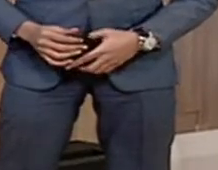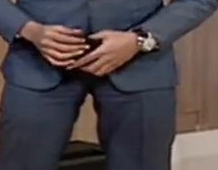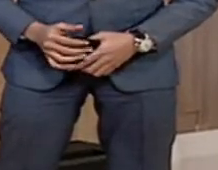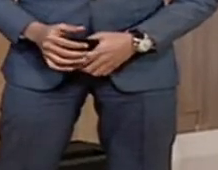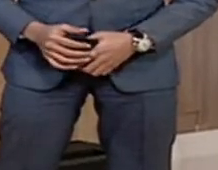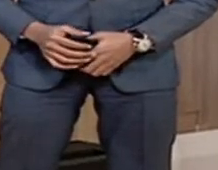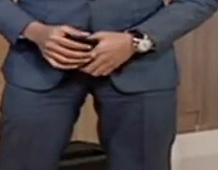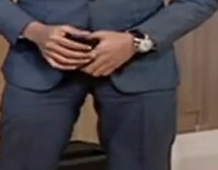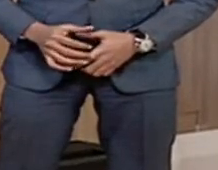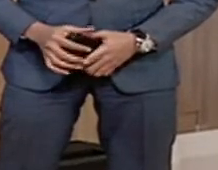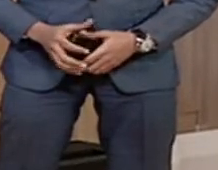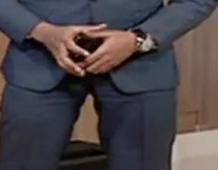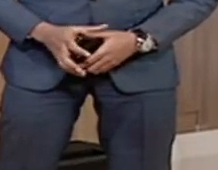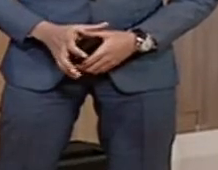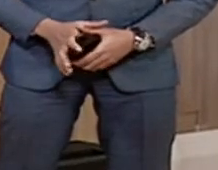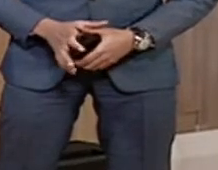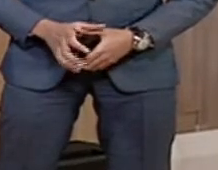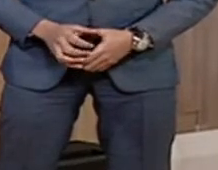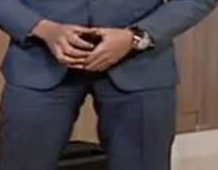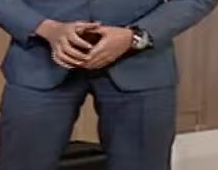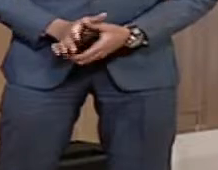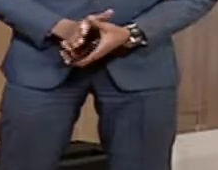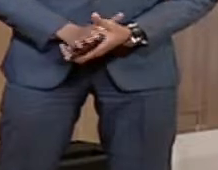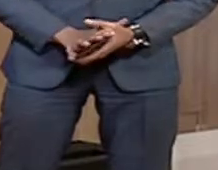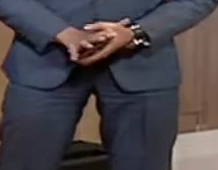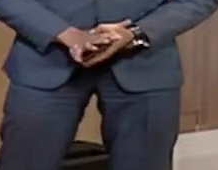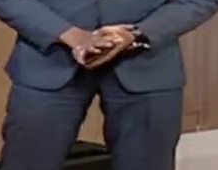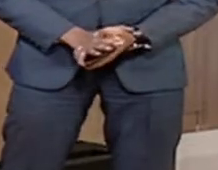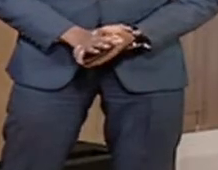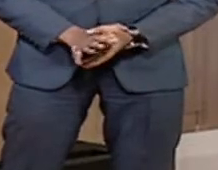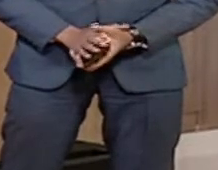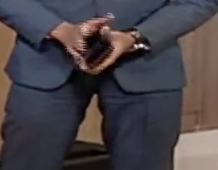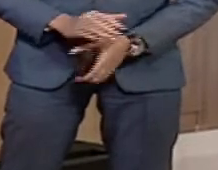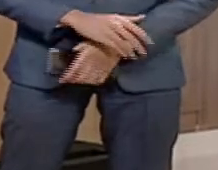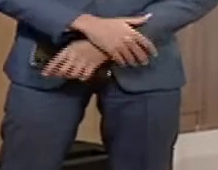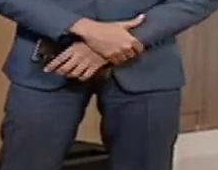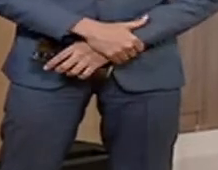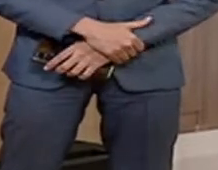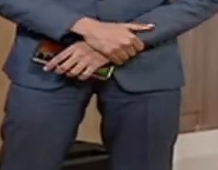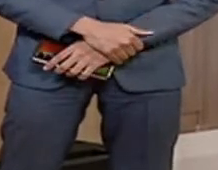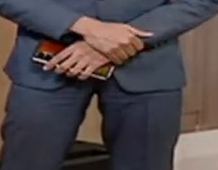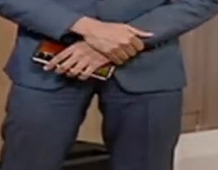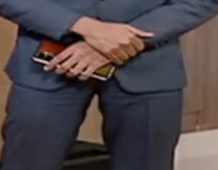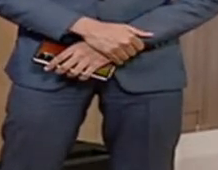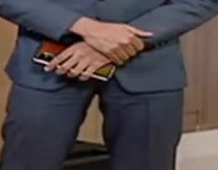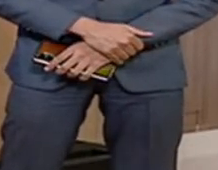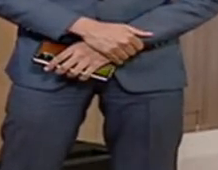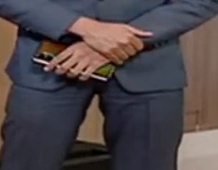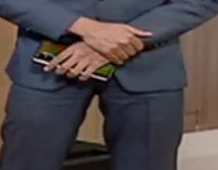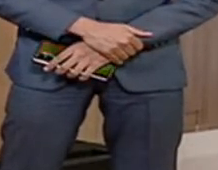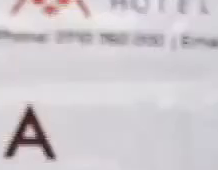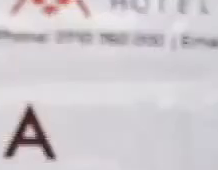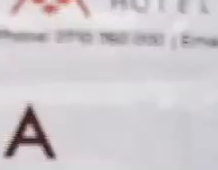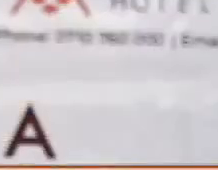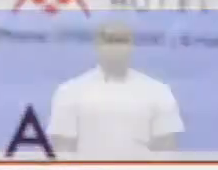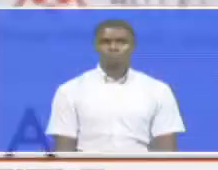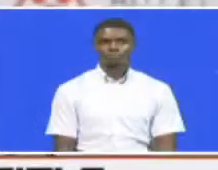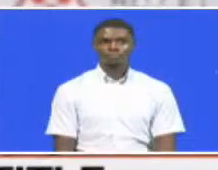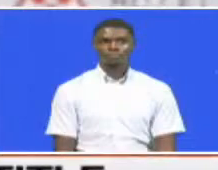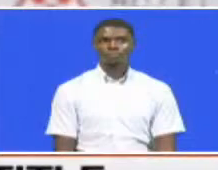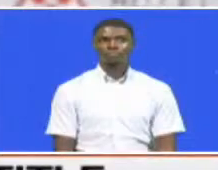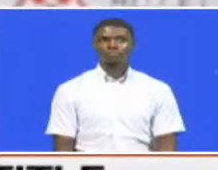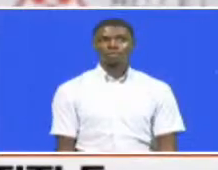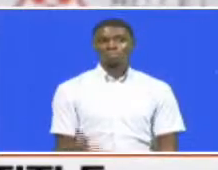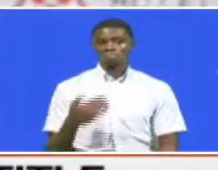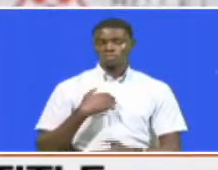night pits Kenya's Consolata Musanga against Salimat Tibesigwa of Uganda. Mimi najisi